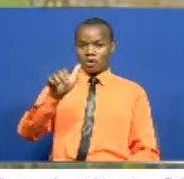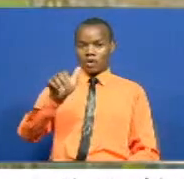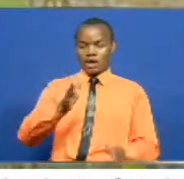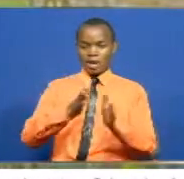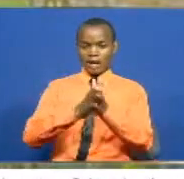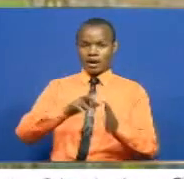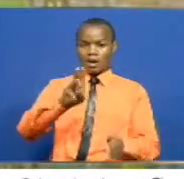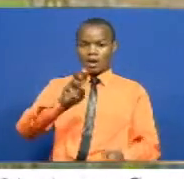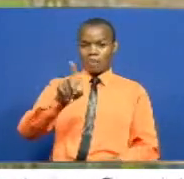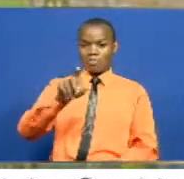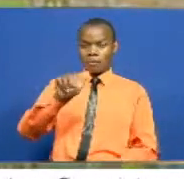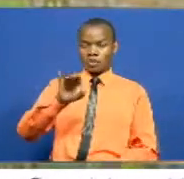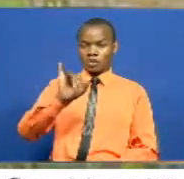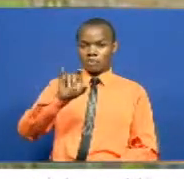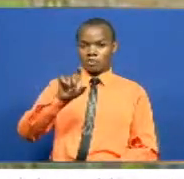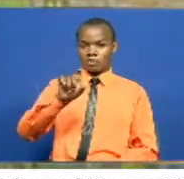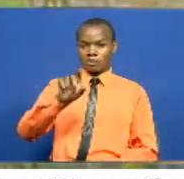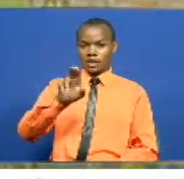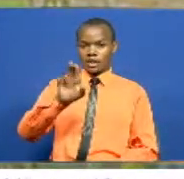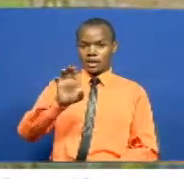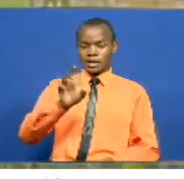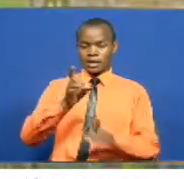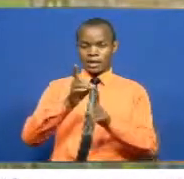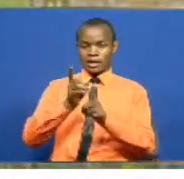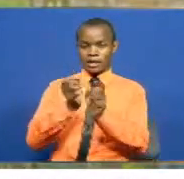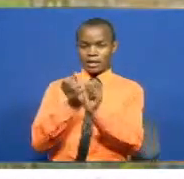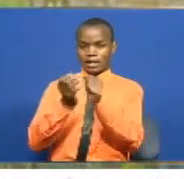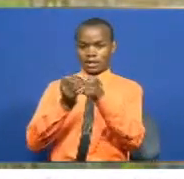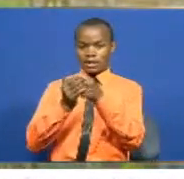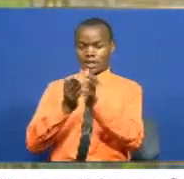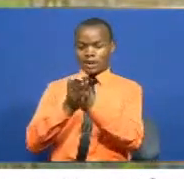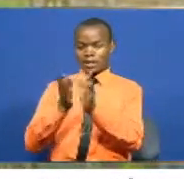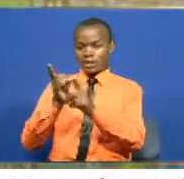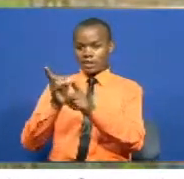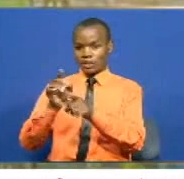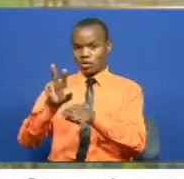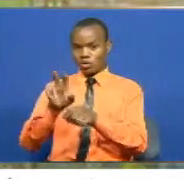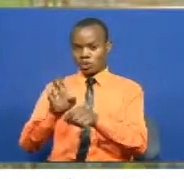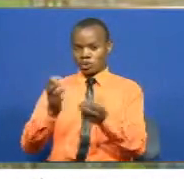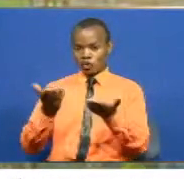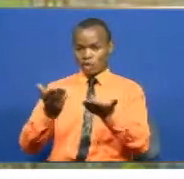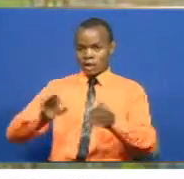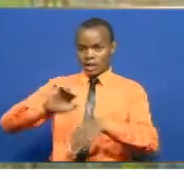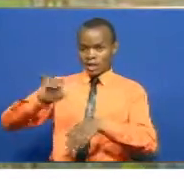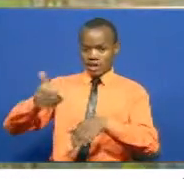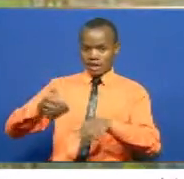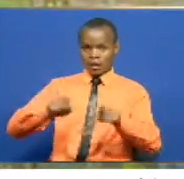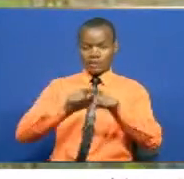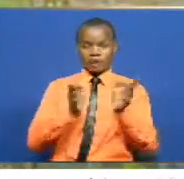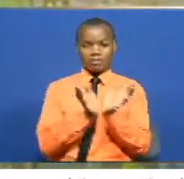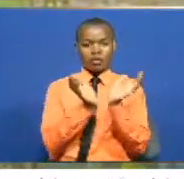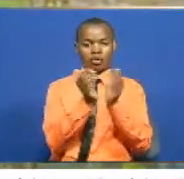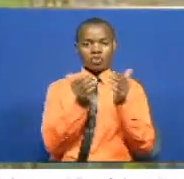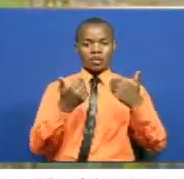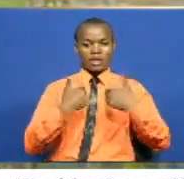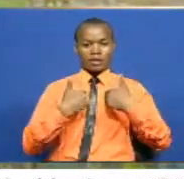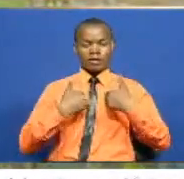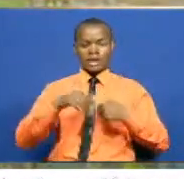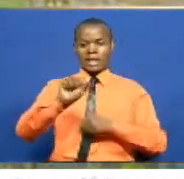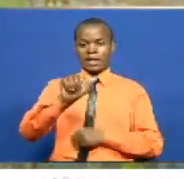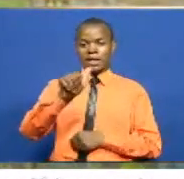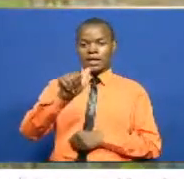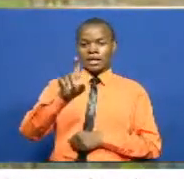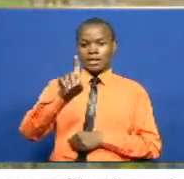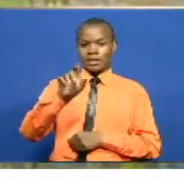on the 18th, 19th and 20th of February in Yaounde, Cameroon. And in studio, we have got the coach of the Kenyan Morans, Sadat Gaya,